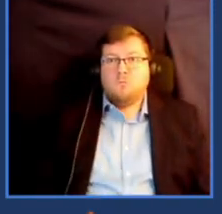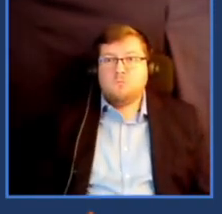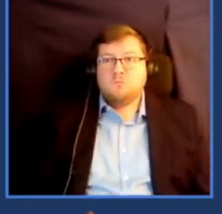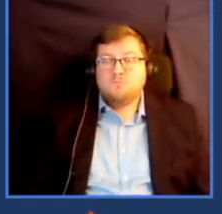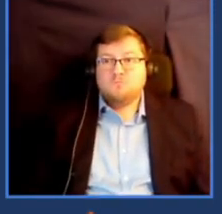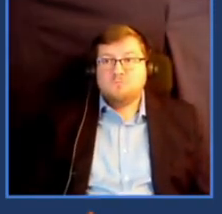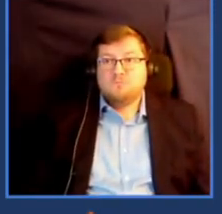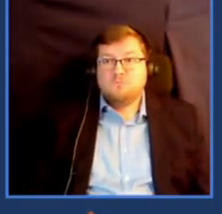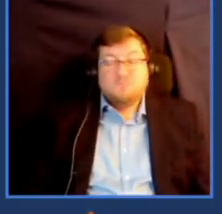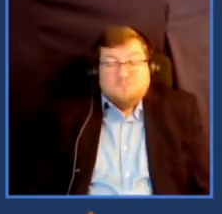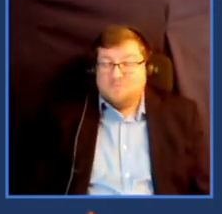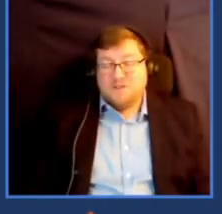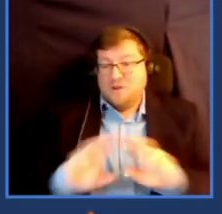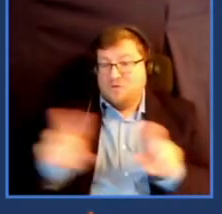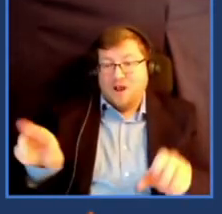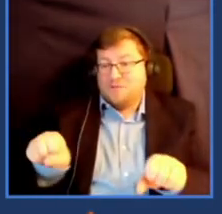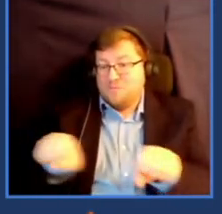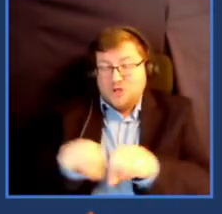Just put your shoes on, boy.